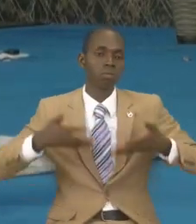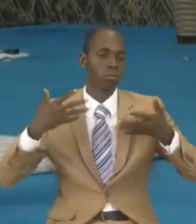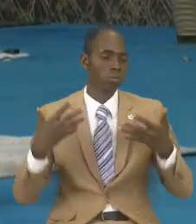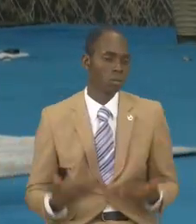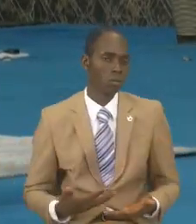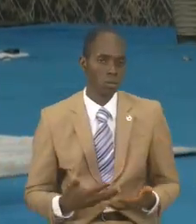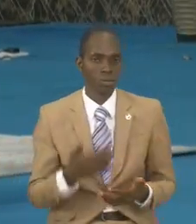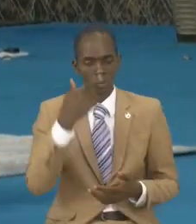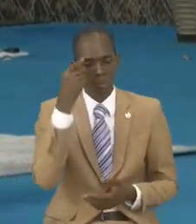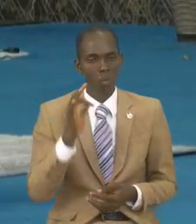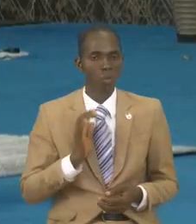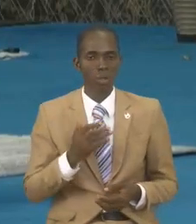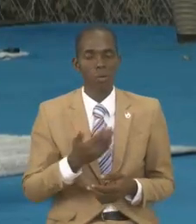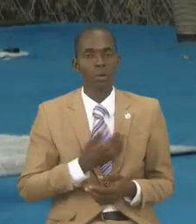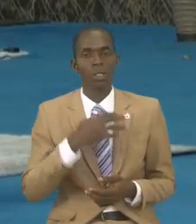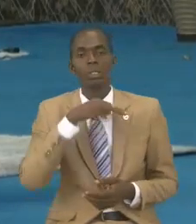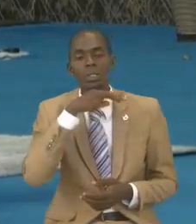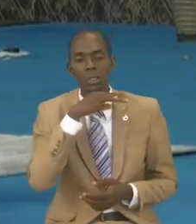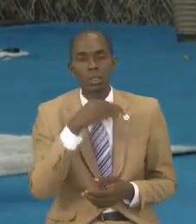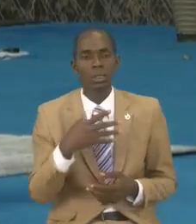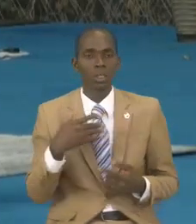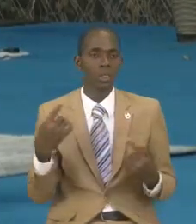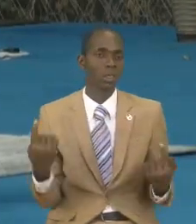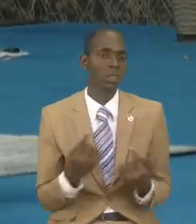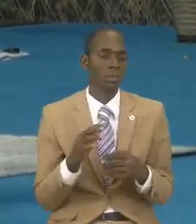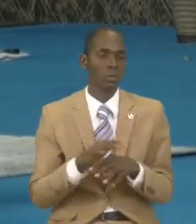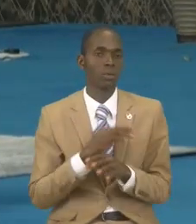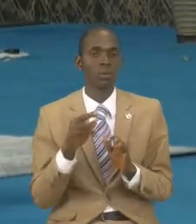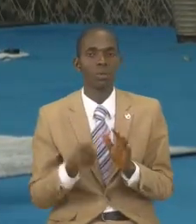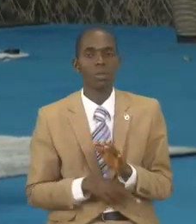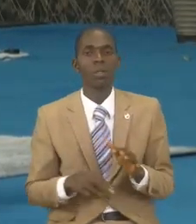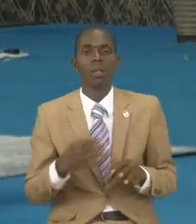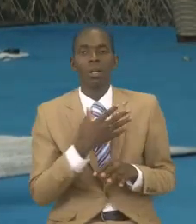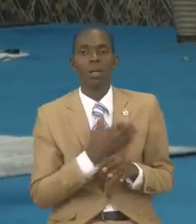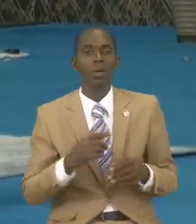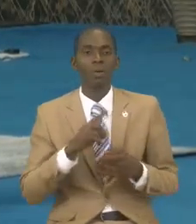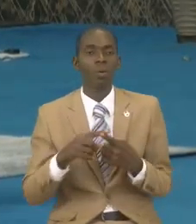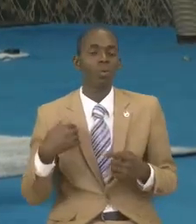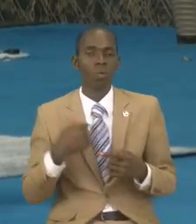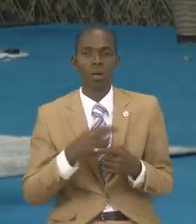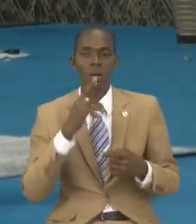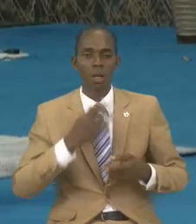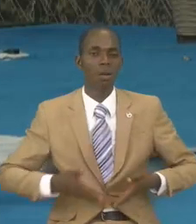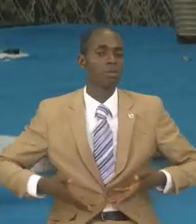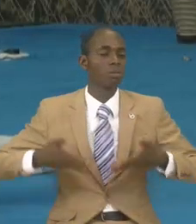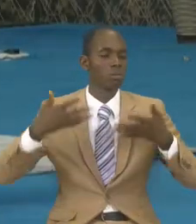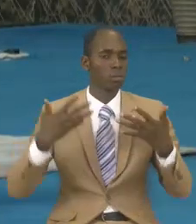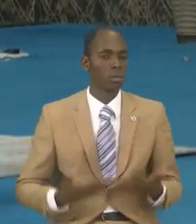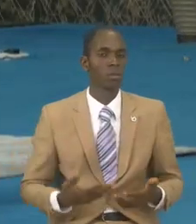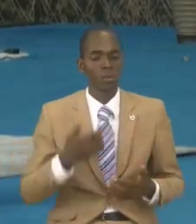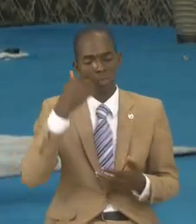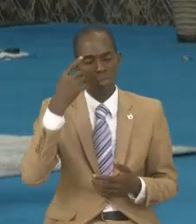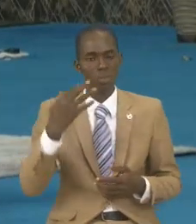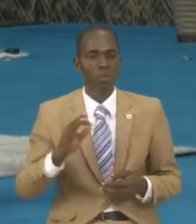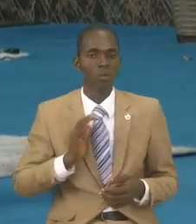your condemnation, when you are weighed down by the things you have done. Then you remember, as you look